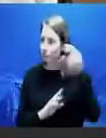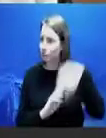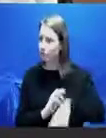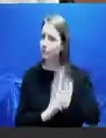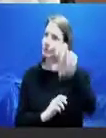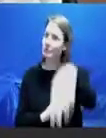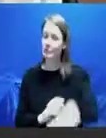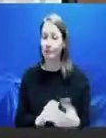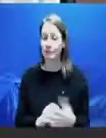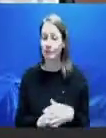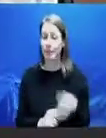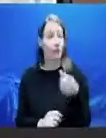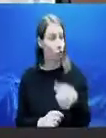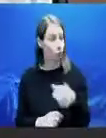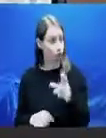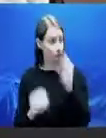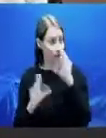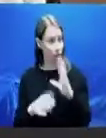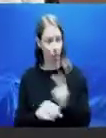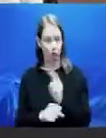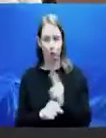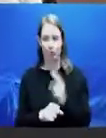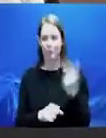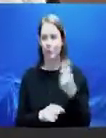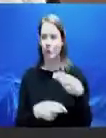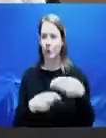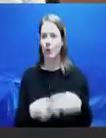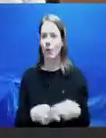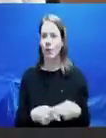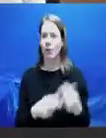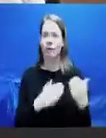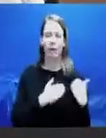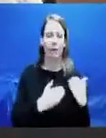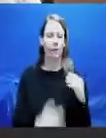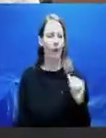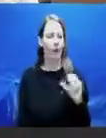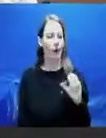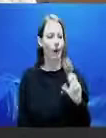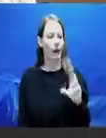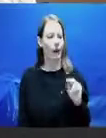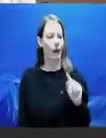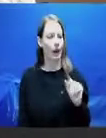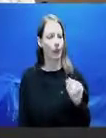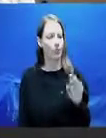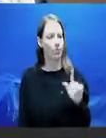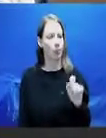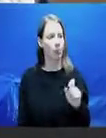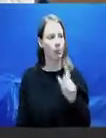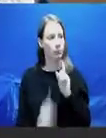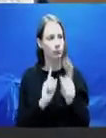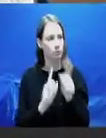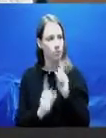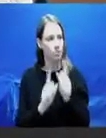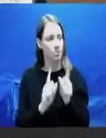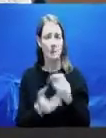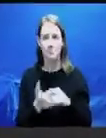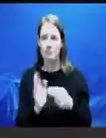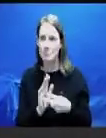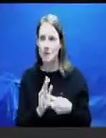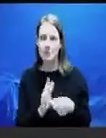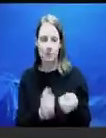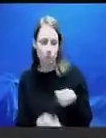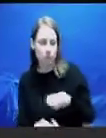accountable talk, getting the kids to have conversations with her and each other, which helps reinforce what they're learning. Why would someone prefer